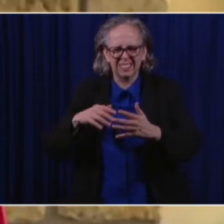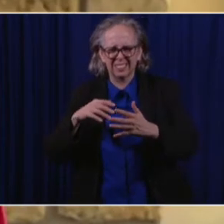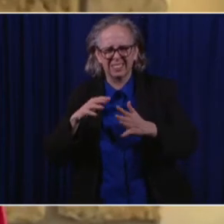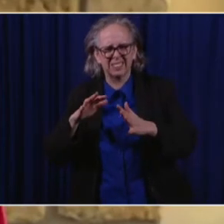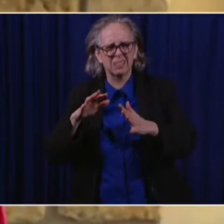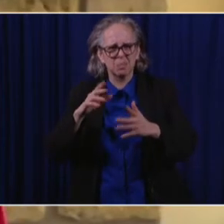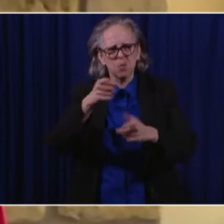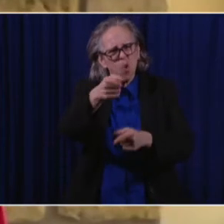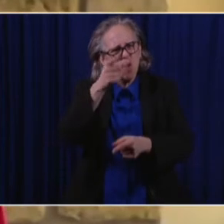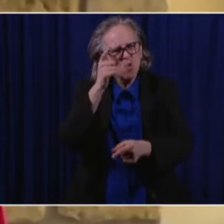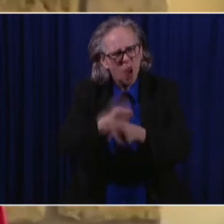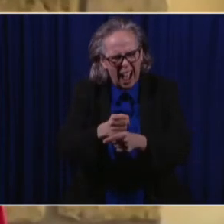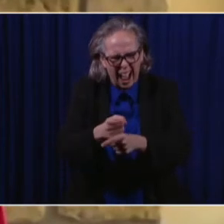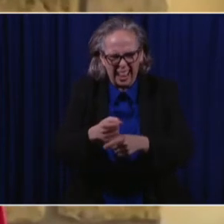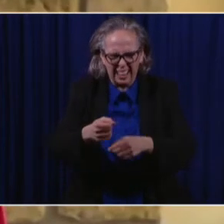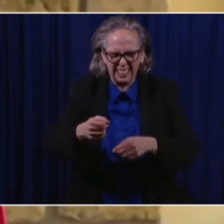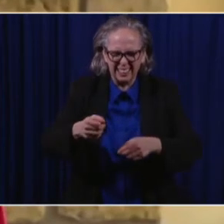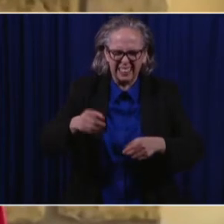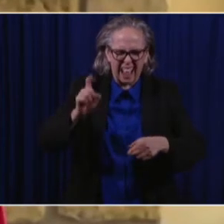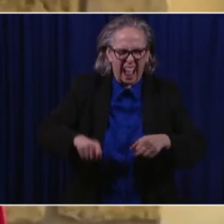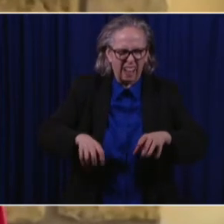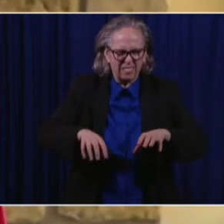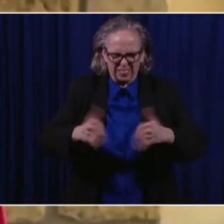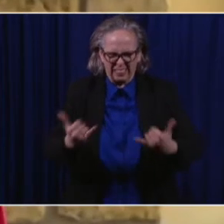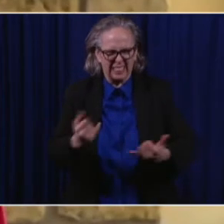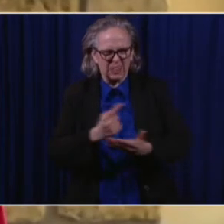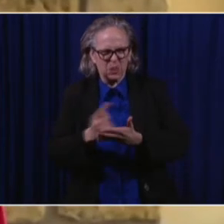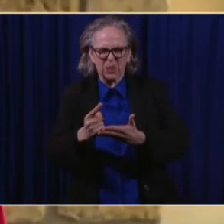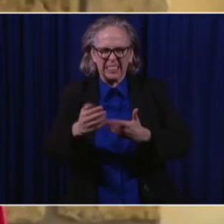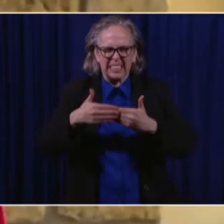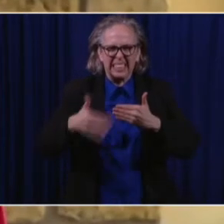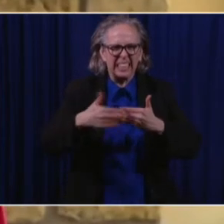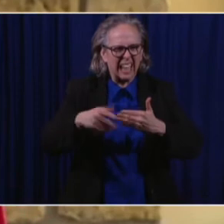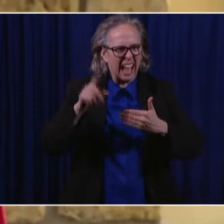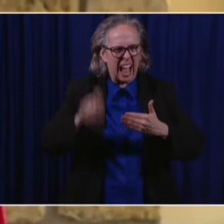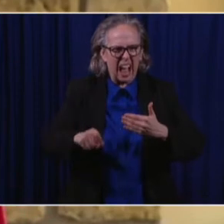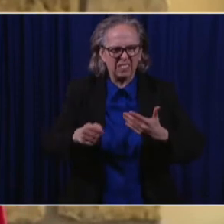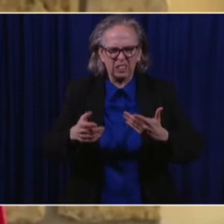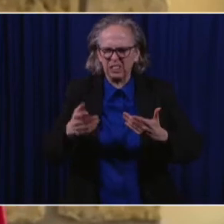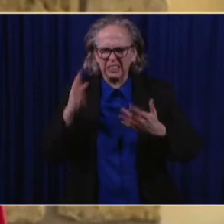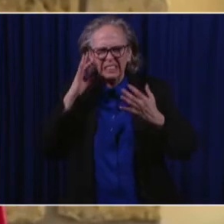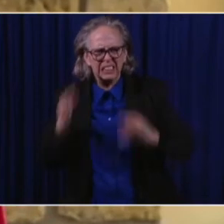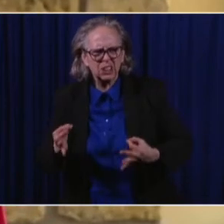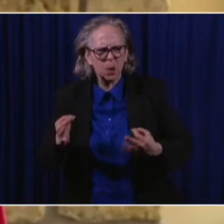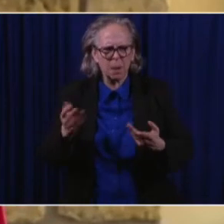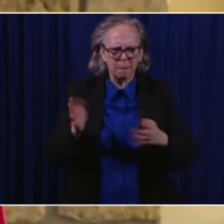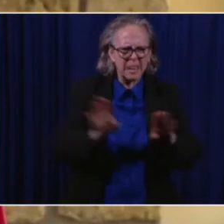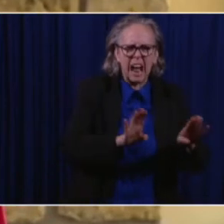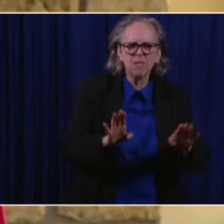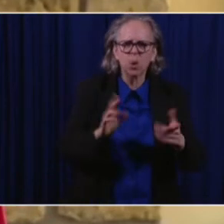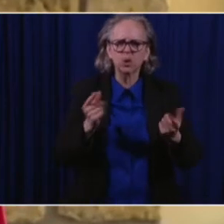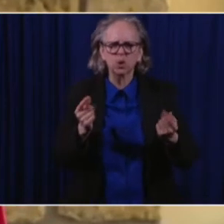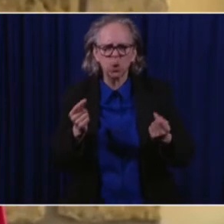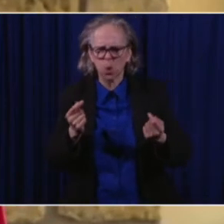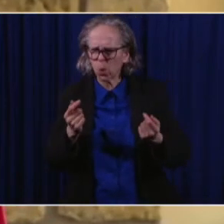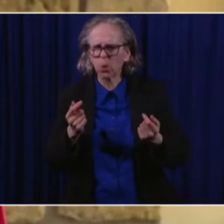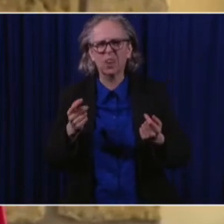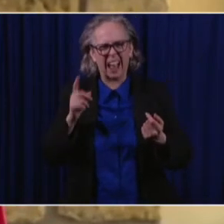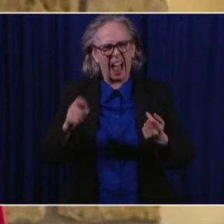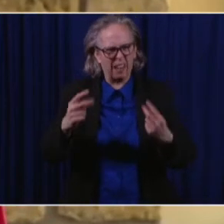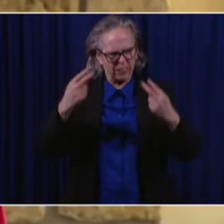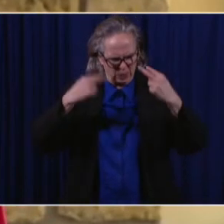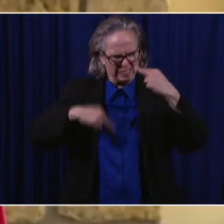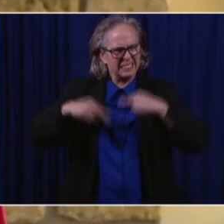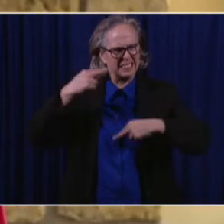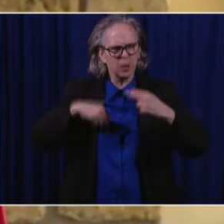particularly what we do on Thursday and Friday and Saturday and Sunday, is going to determine whether, the world that they have